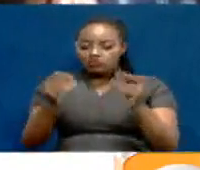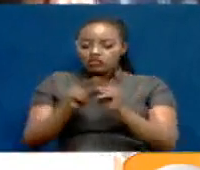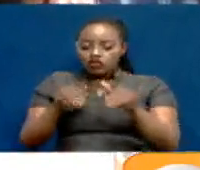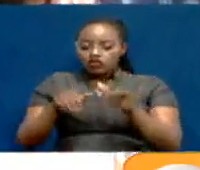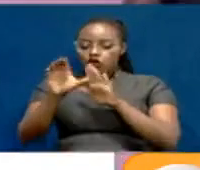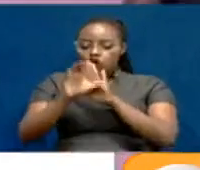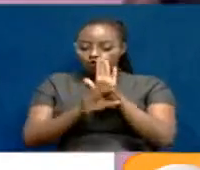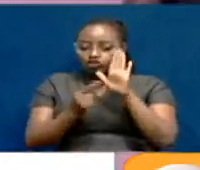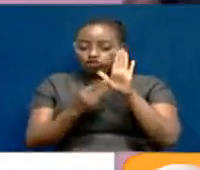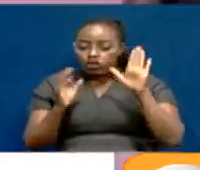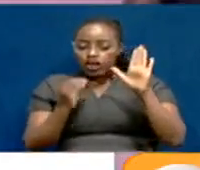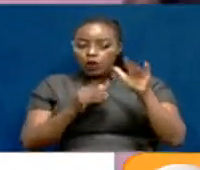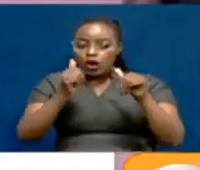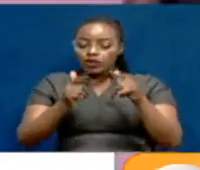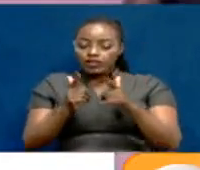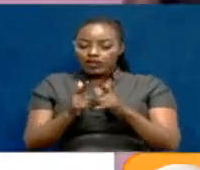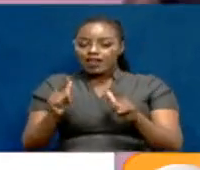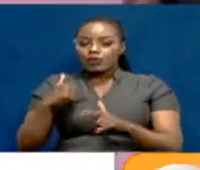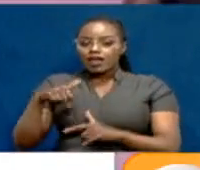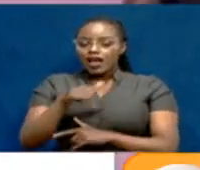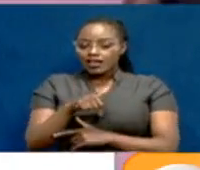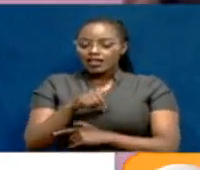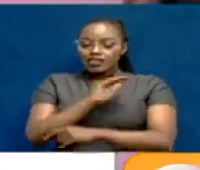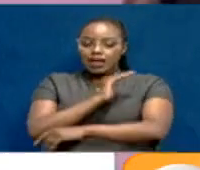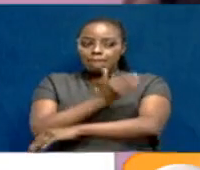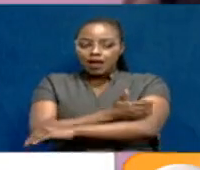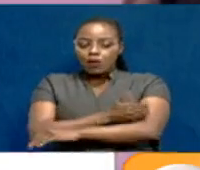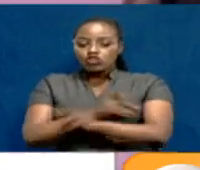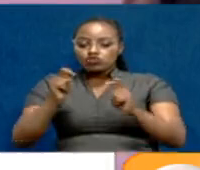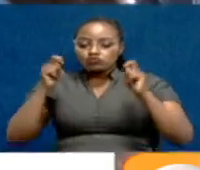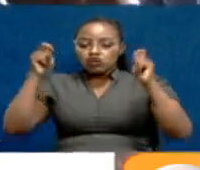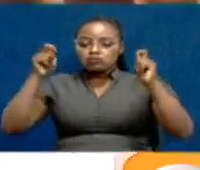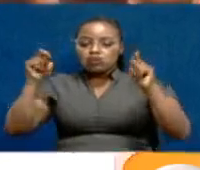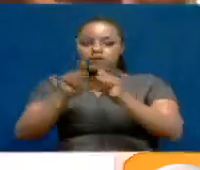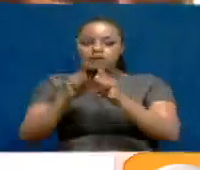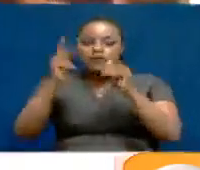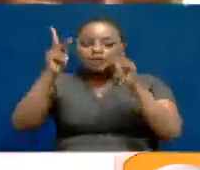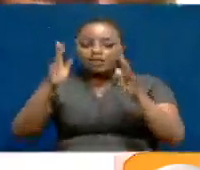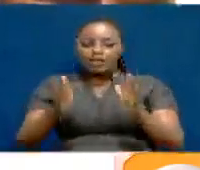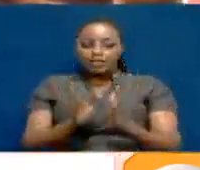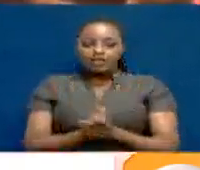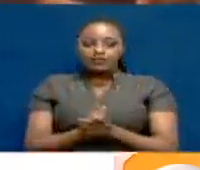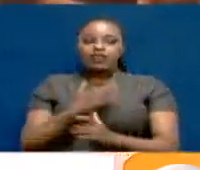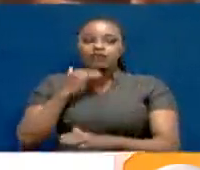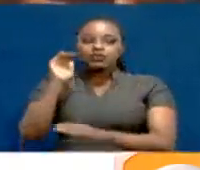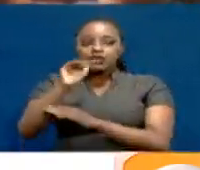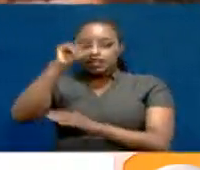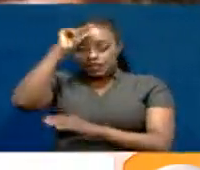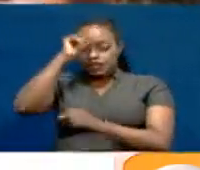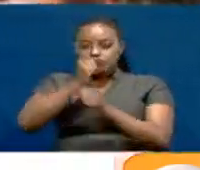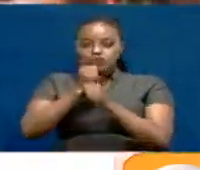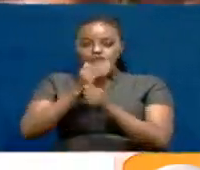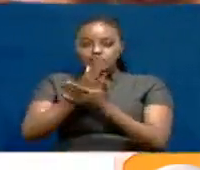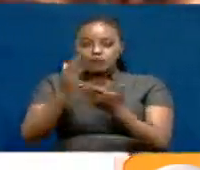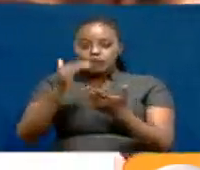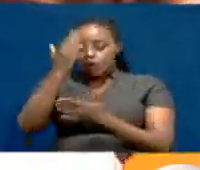katiba yetu ya Kenya ambayo imetupatia hiyo nguvu ya kuandamana kama wa Kenya. I want to urge the government to do something